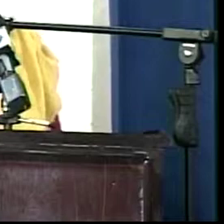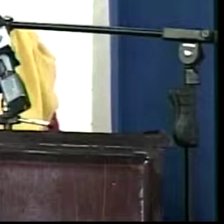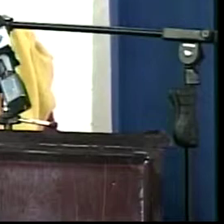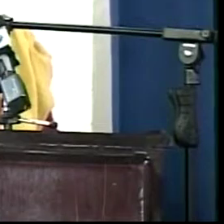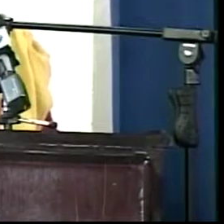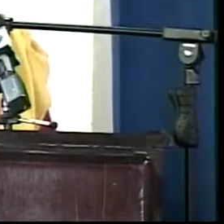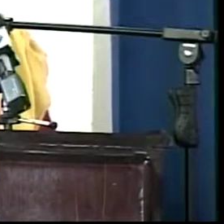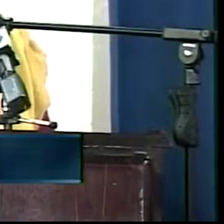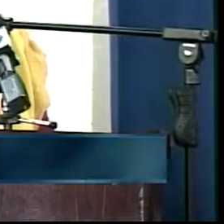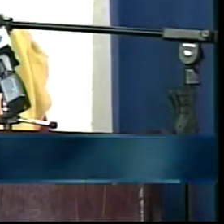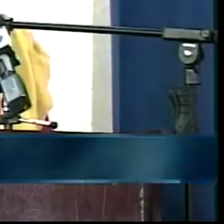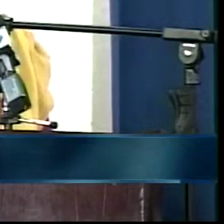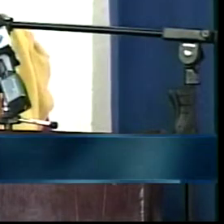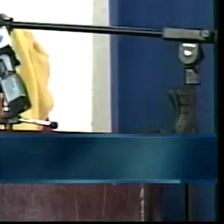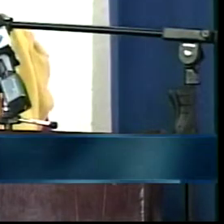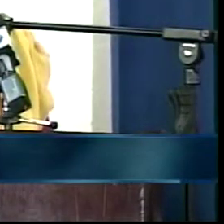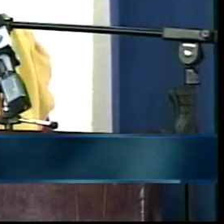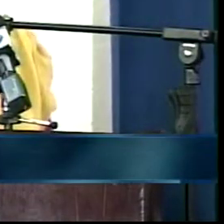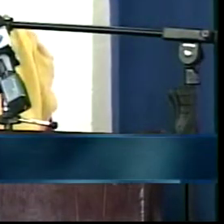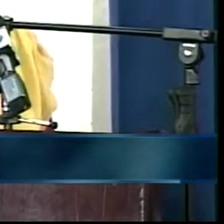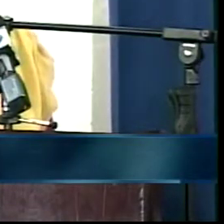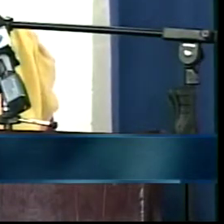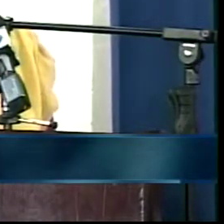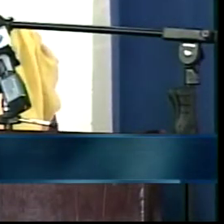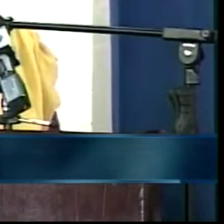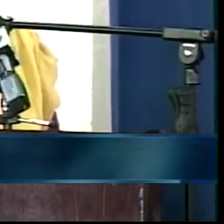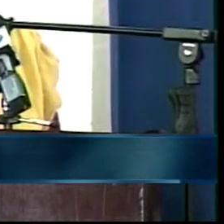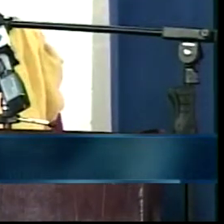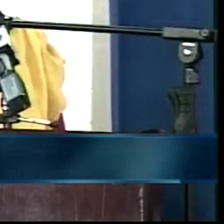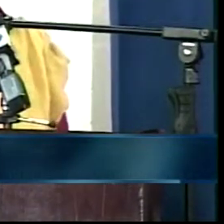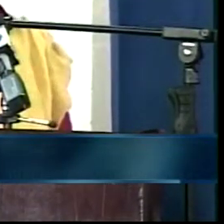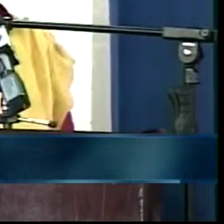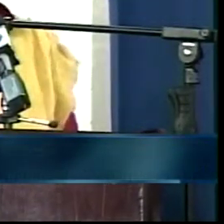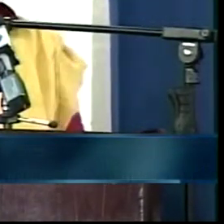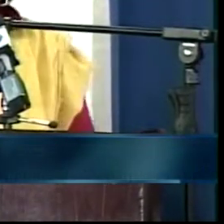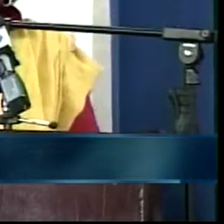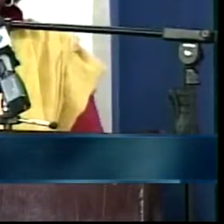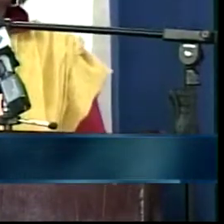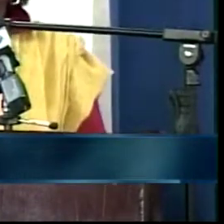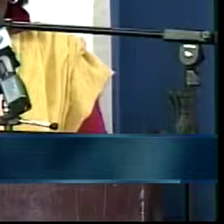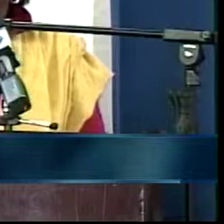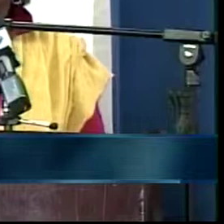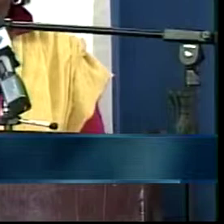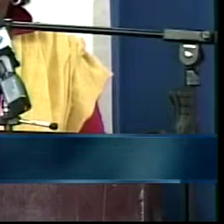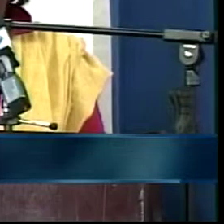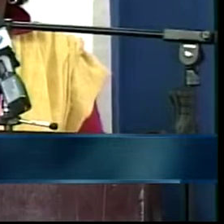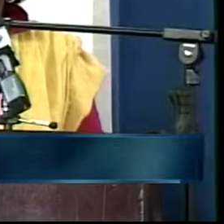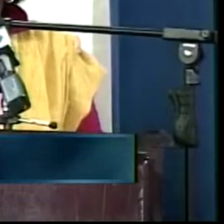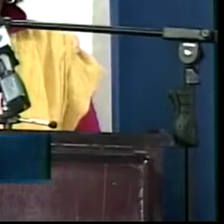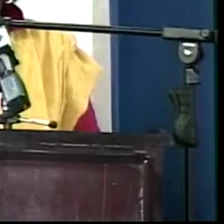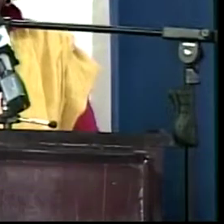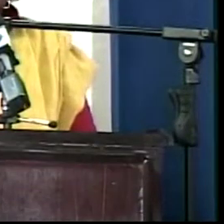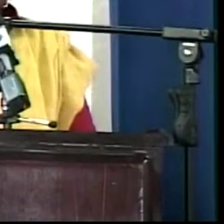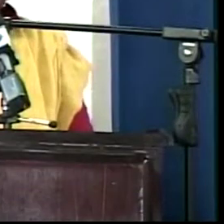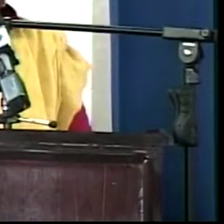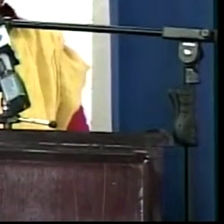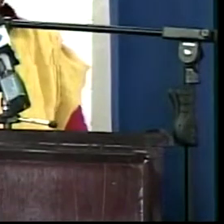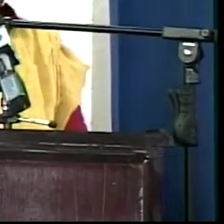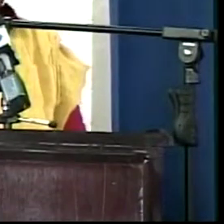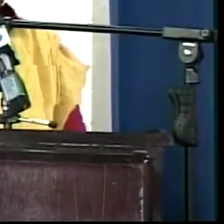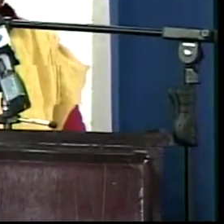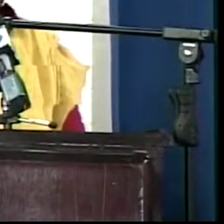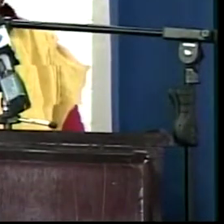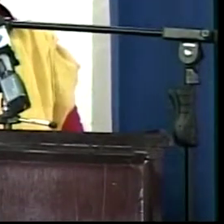future, there will also be new candidates in the mix, of which Colin Jordan, thanks to you, the people of St.